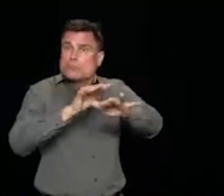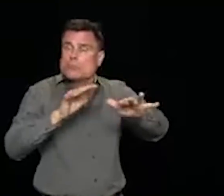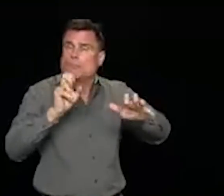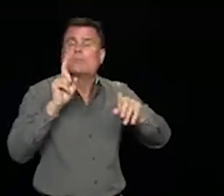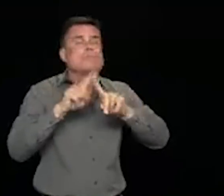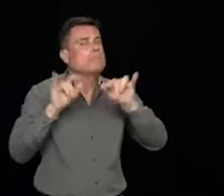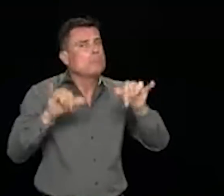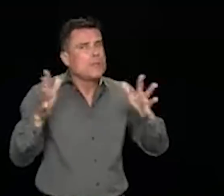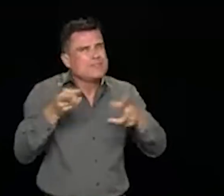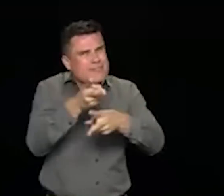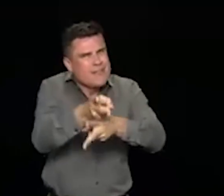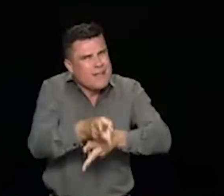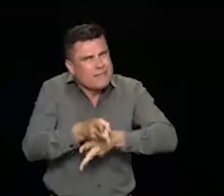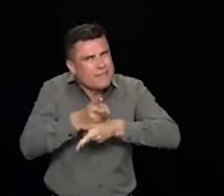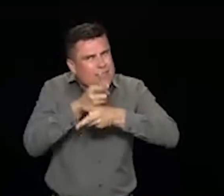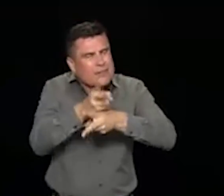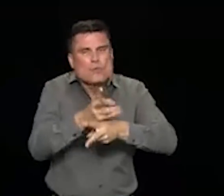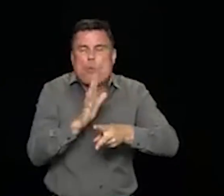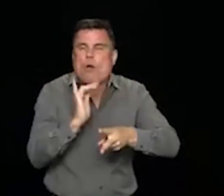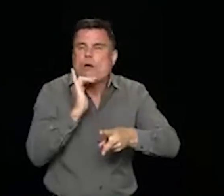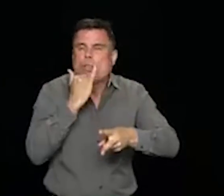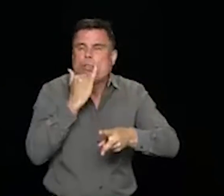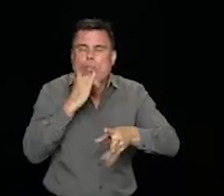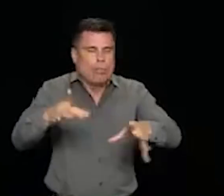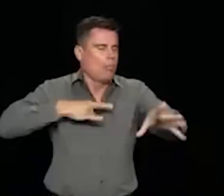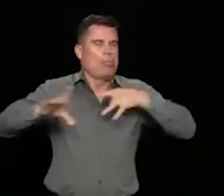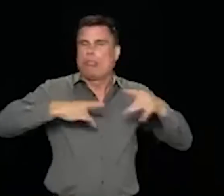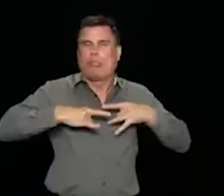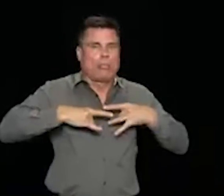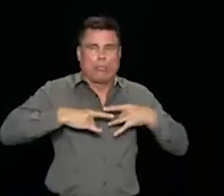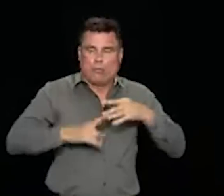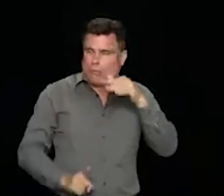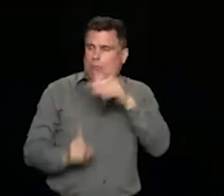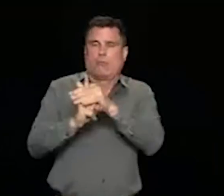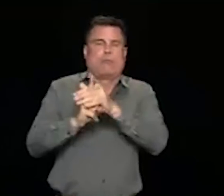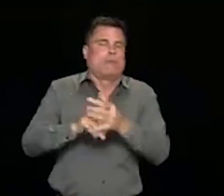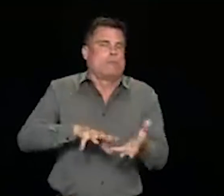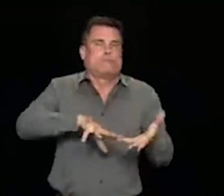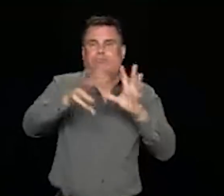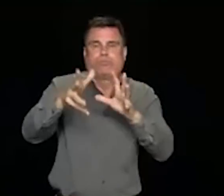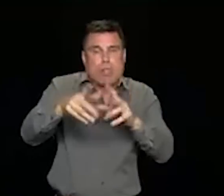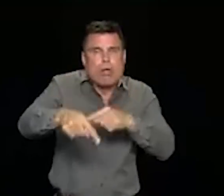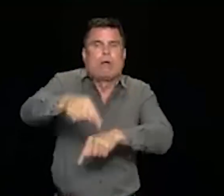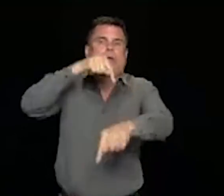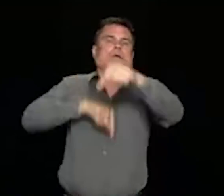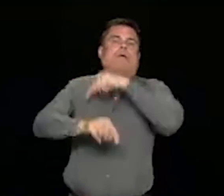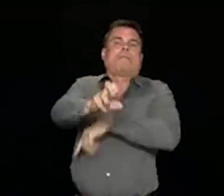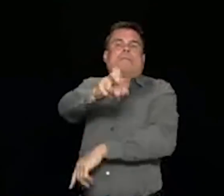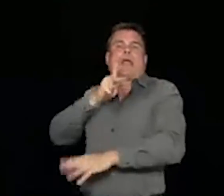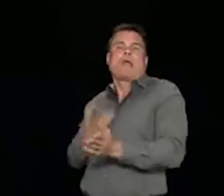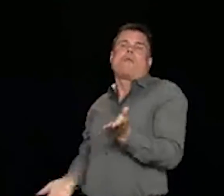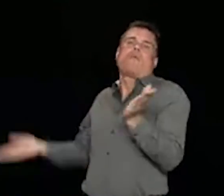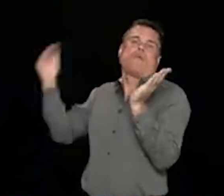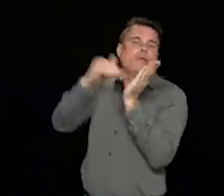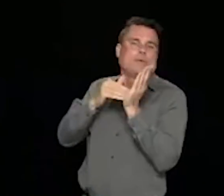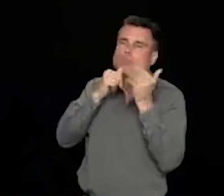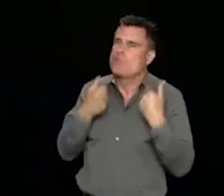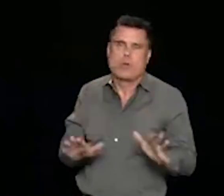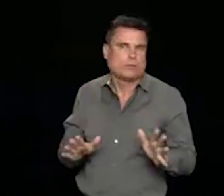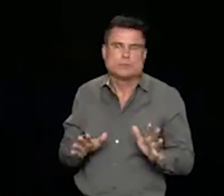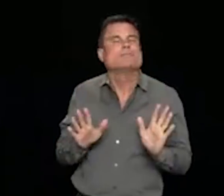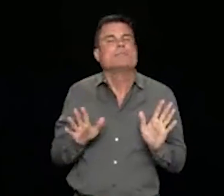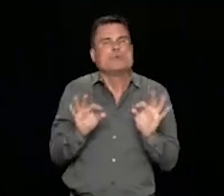need to find that balance that allows us to get things moving, to have increased contact, social contact and